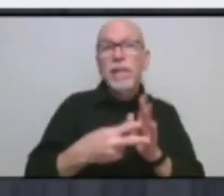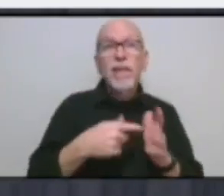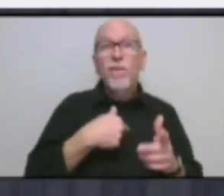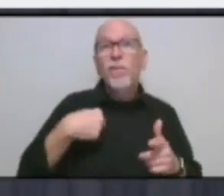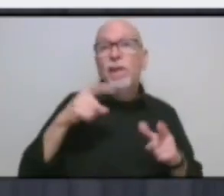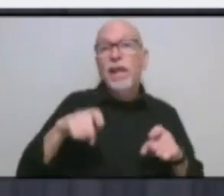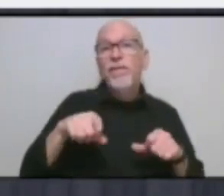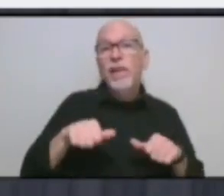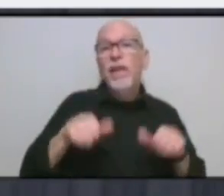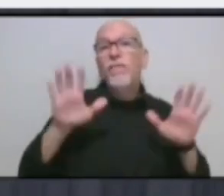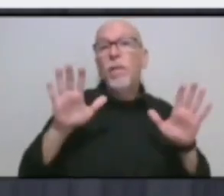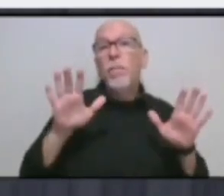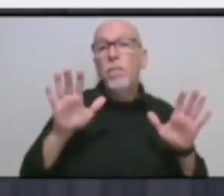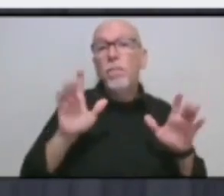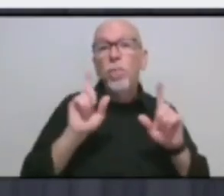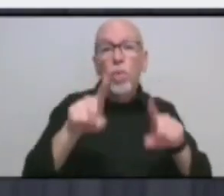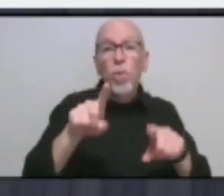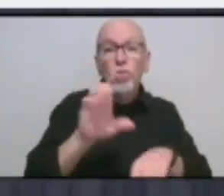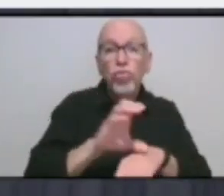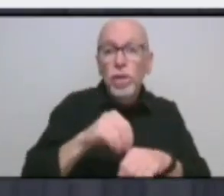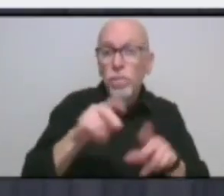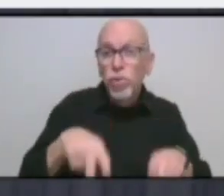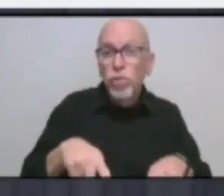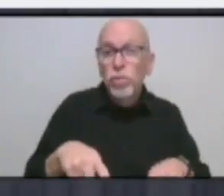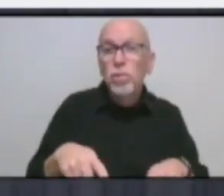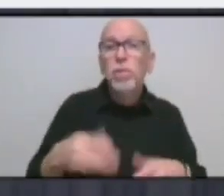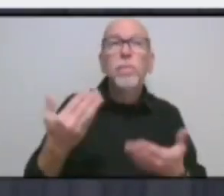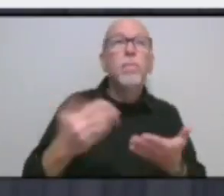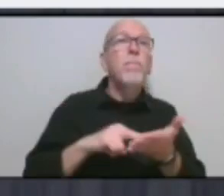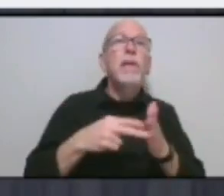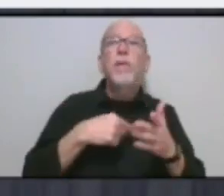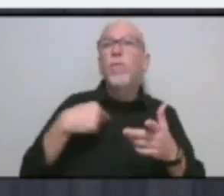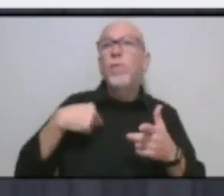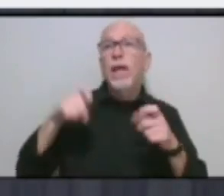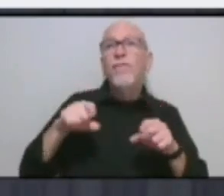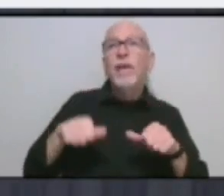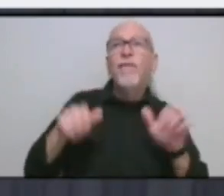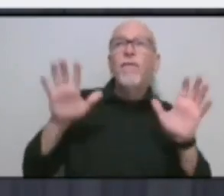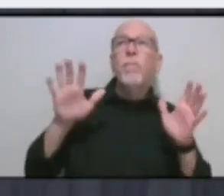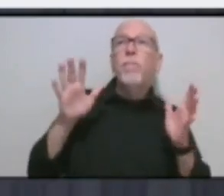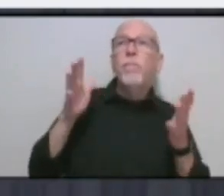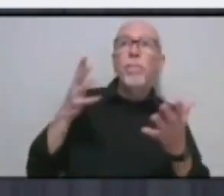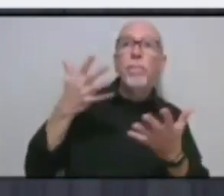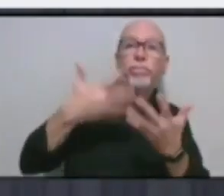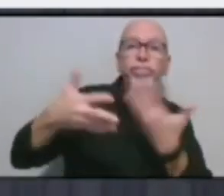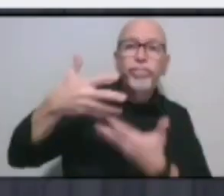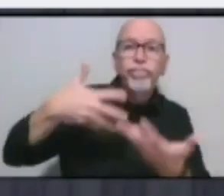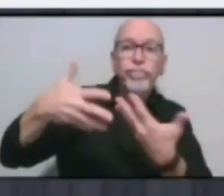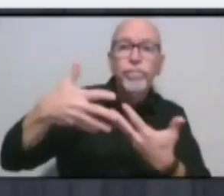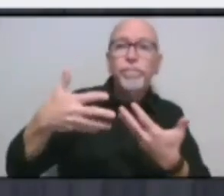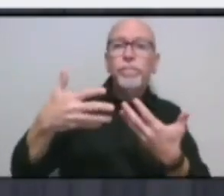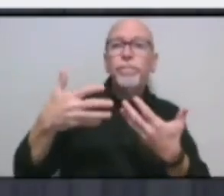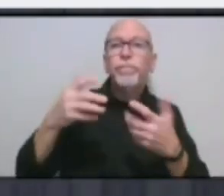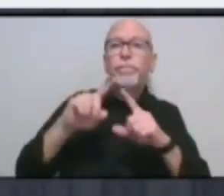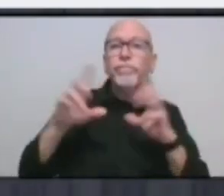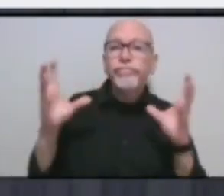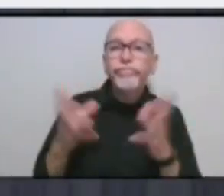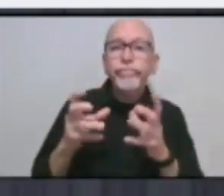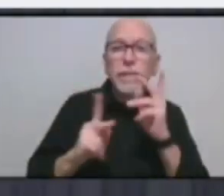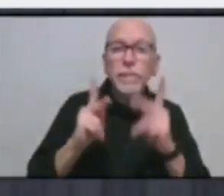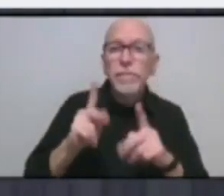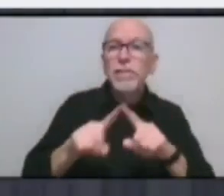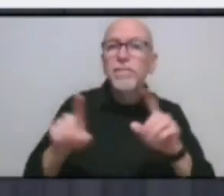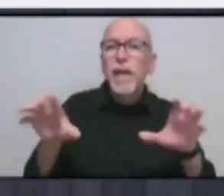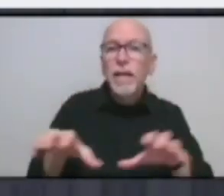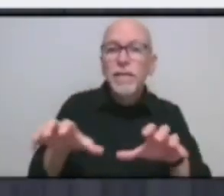in-person church services. It may mean reducing density in crowds and in other activities. And it